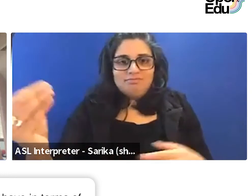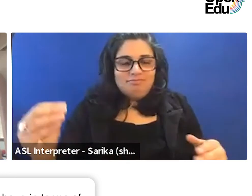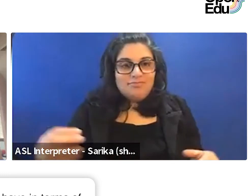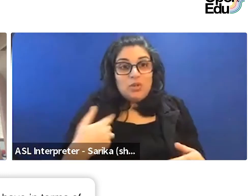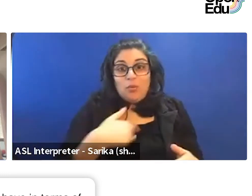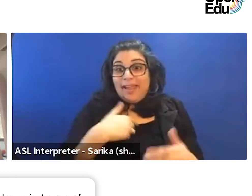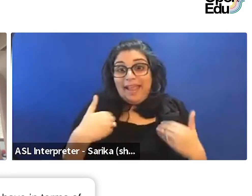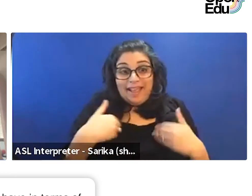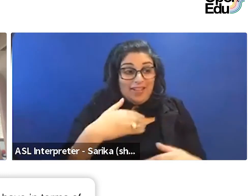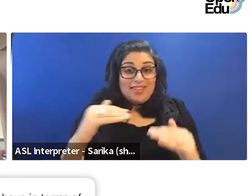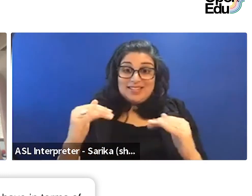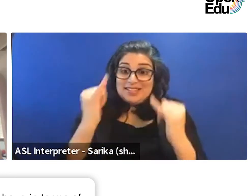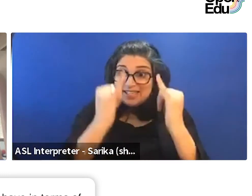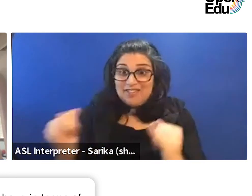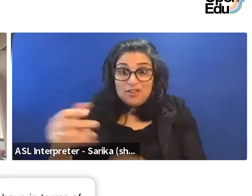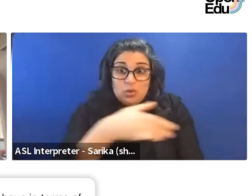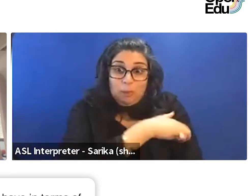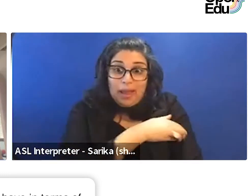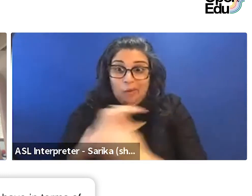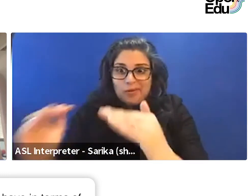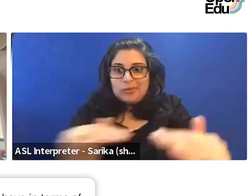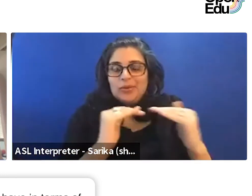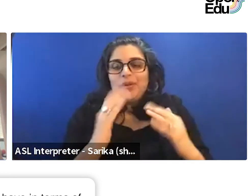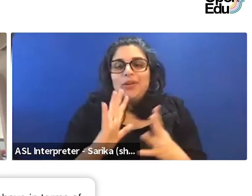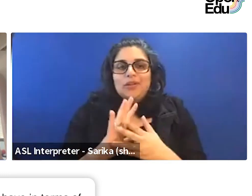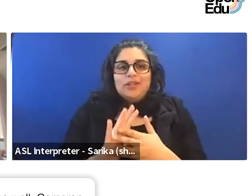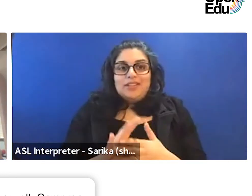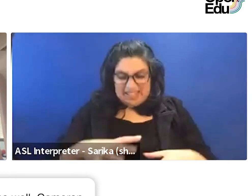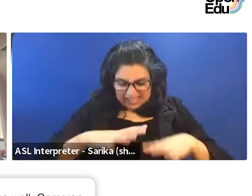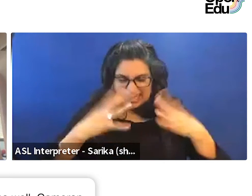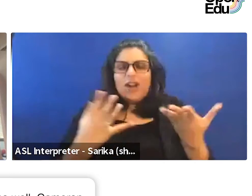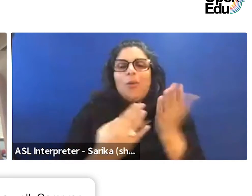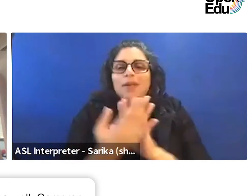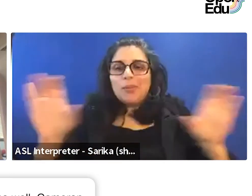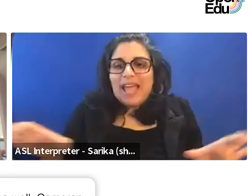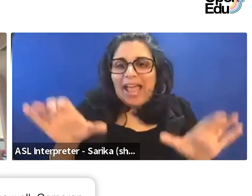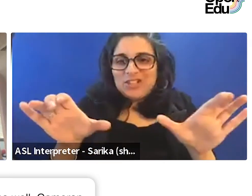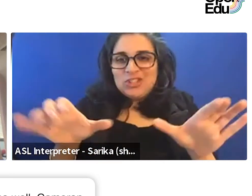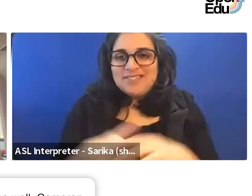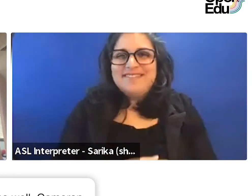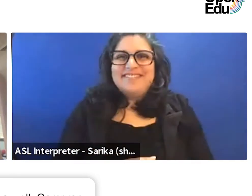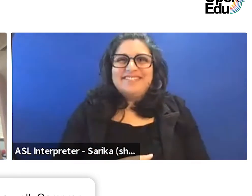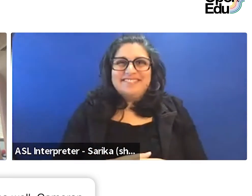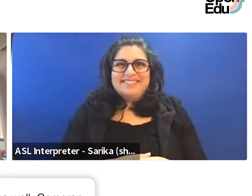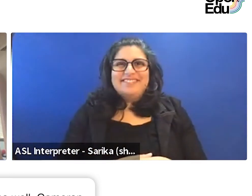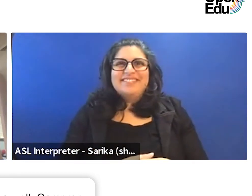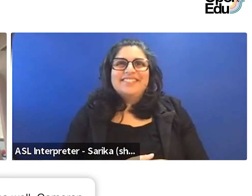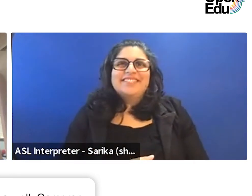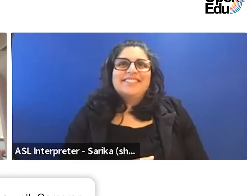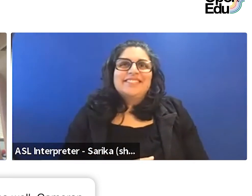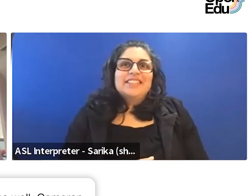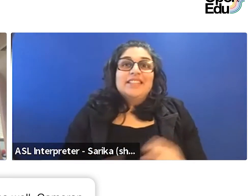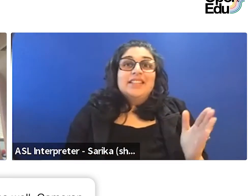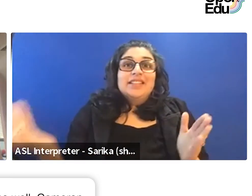have in terms of putting that anger into action, as you said so well, Cameron. And